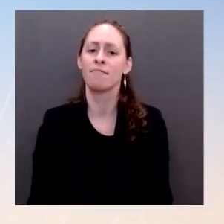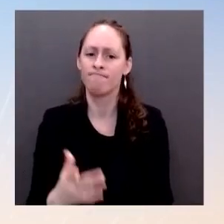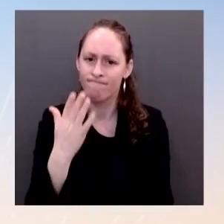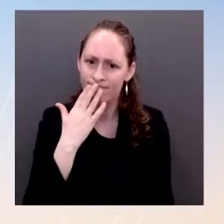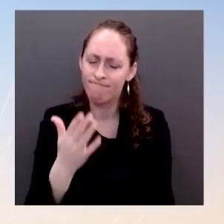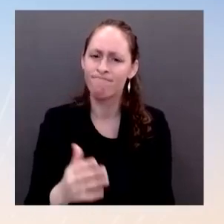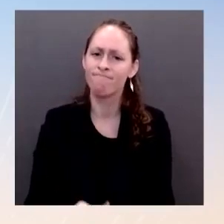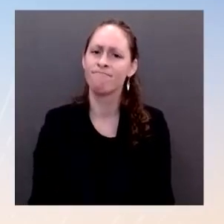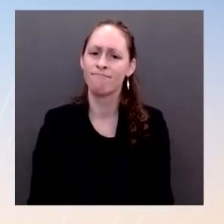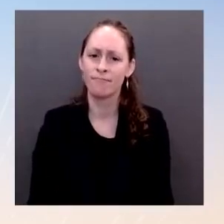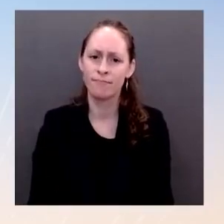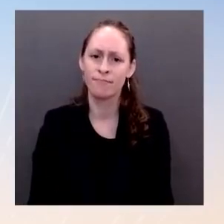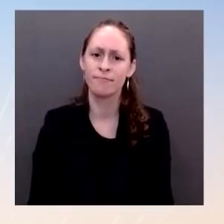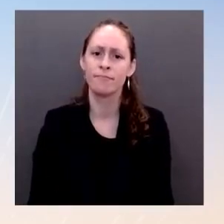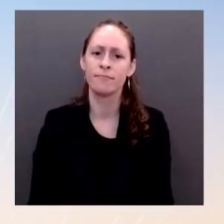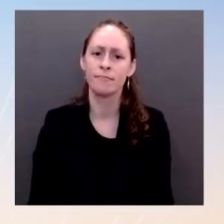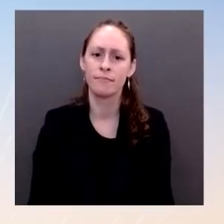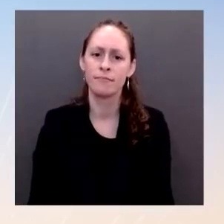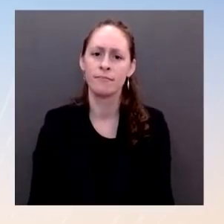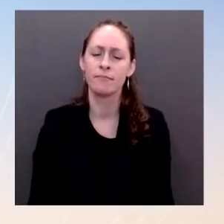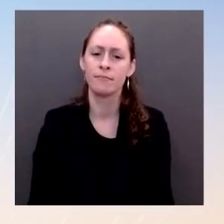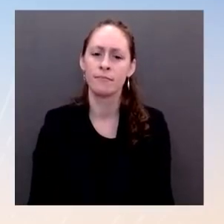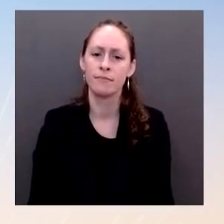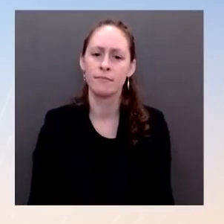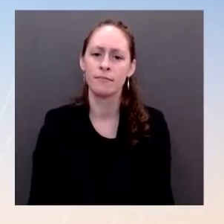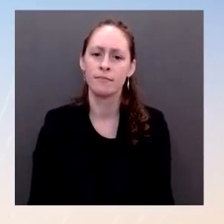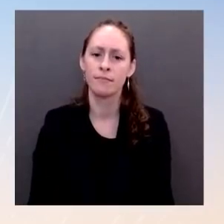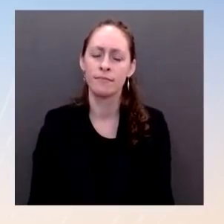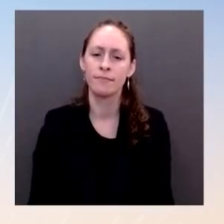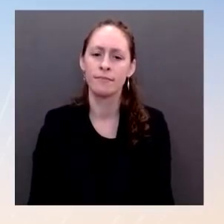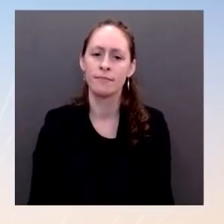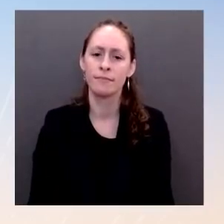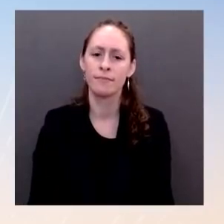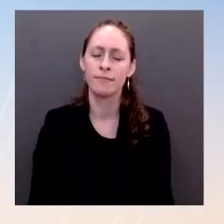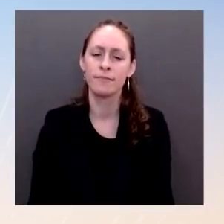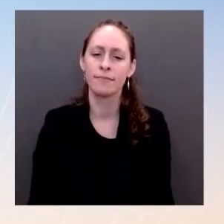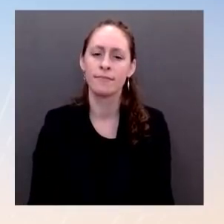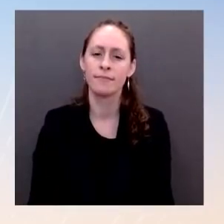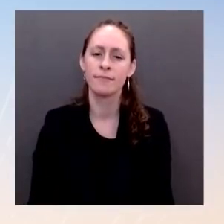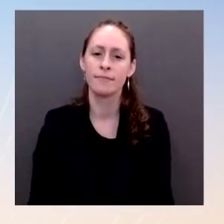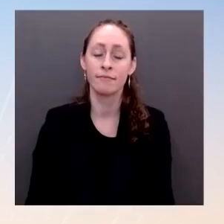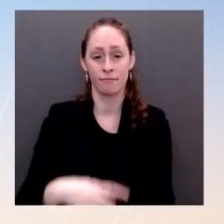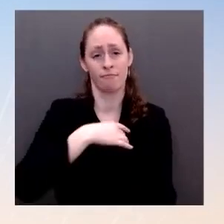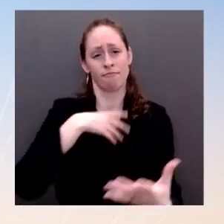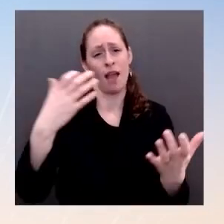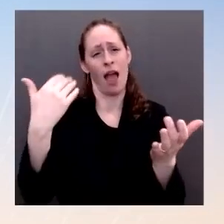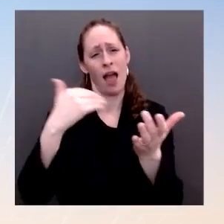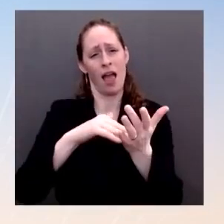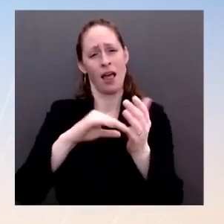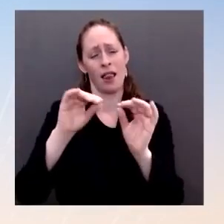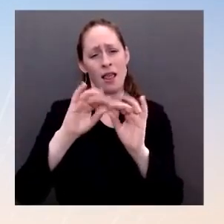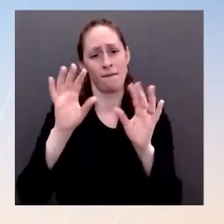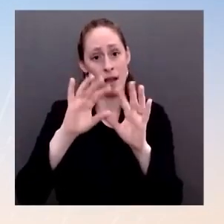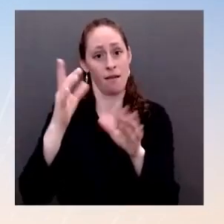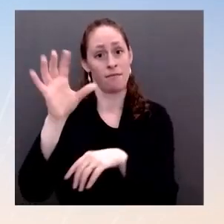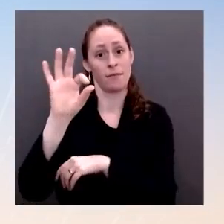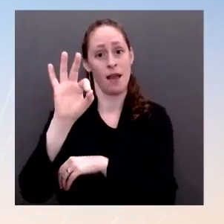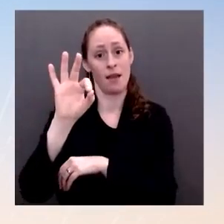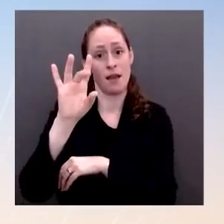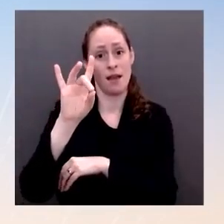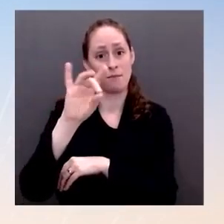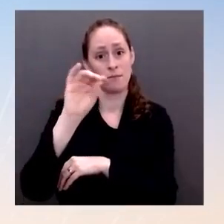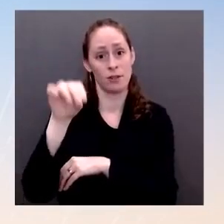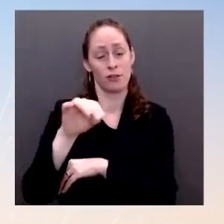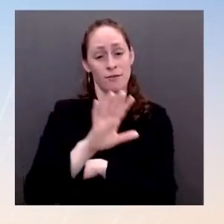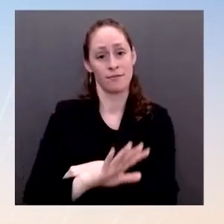one, what people should understand first is 98% of schools are open currently. It fluctuates a little bit, but 98% as of today.